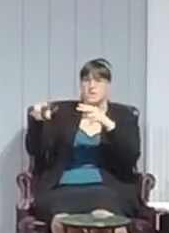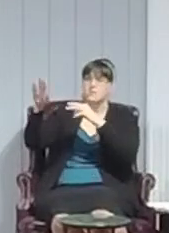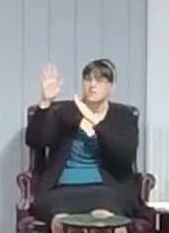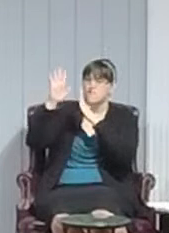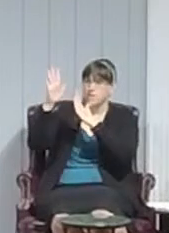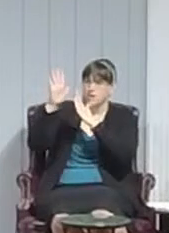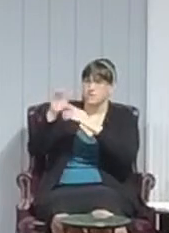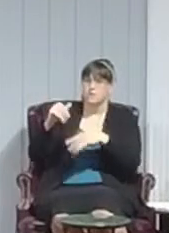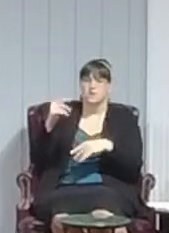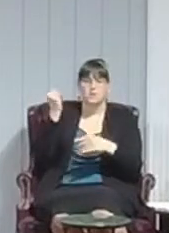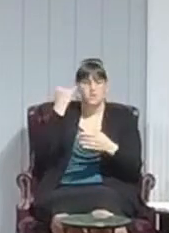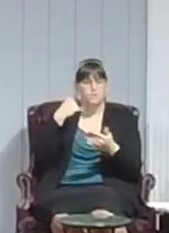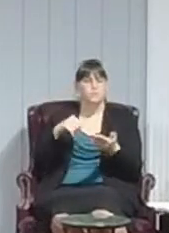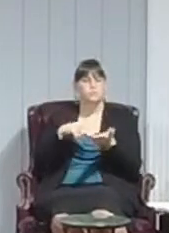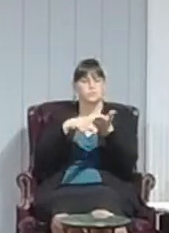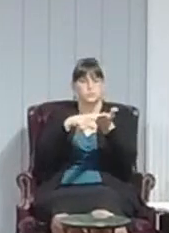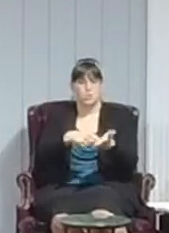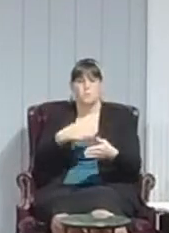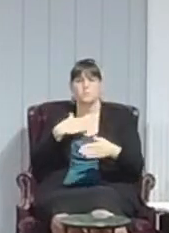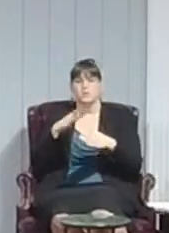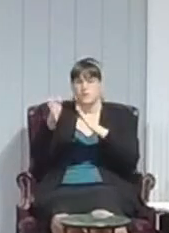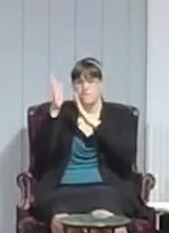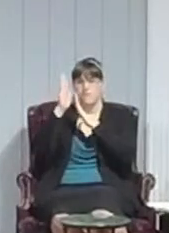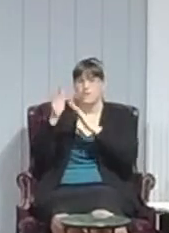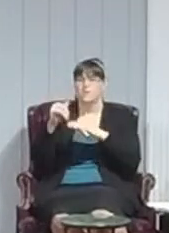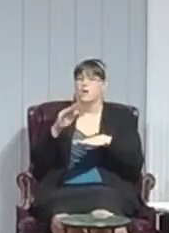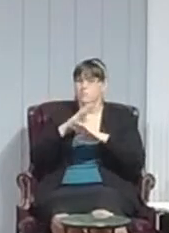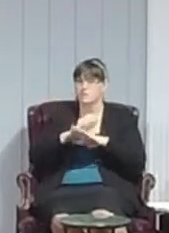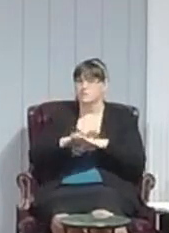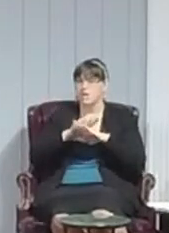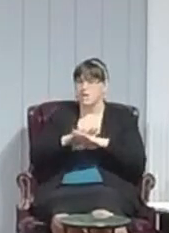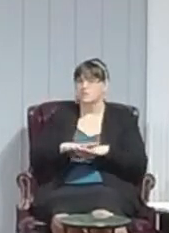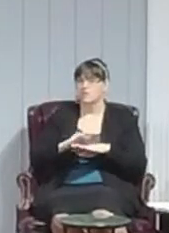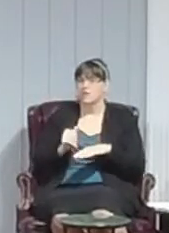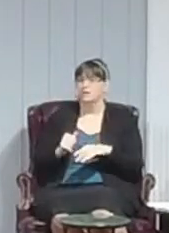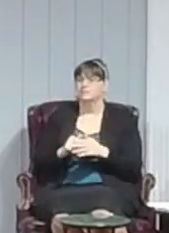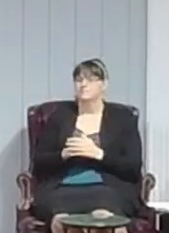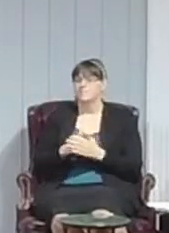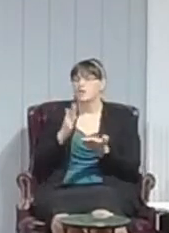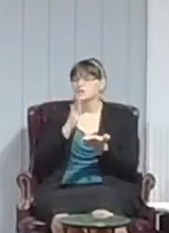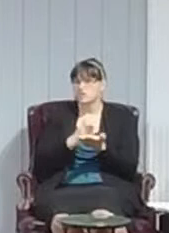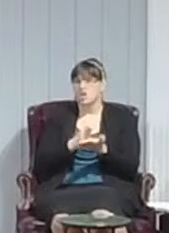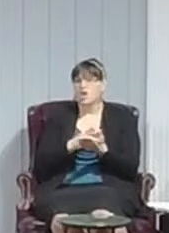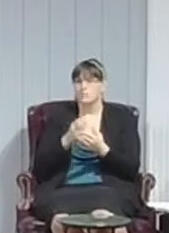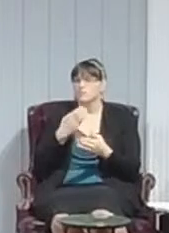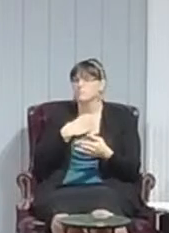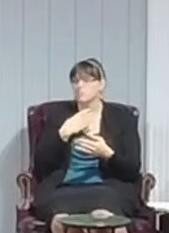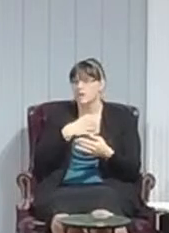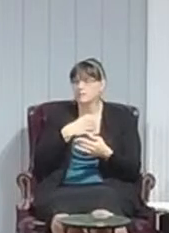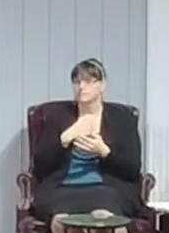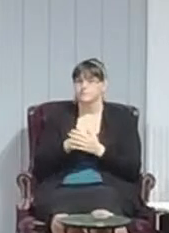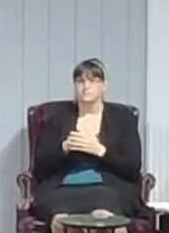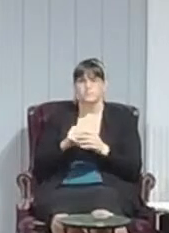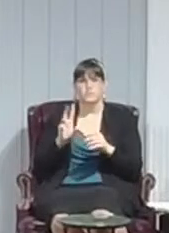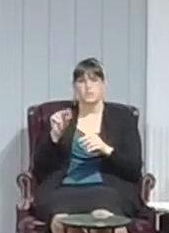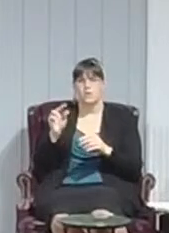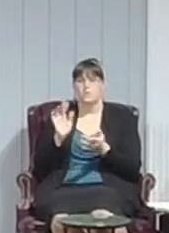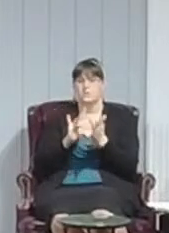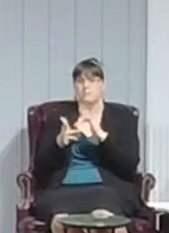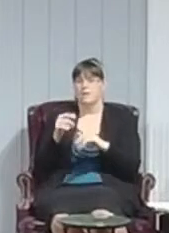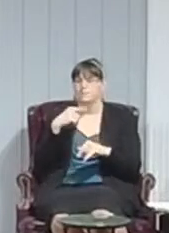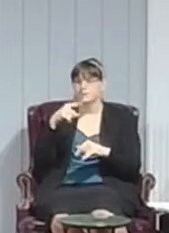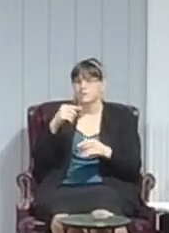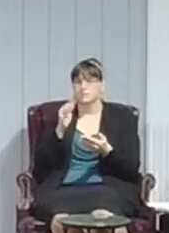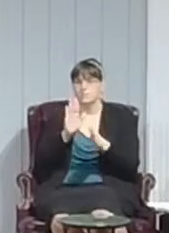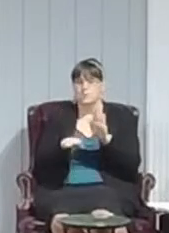show me the Father, I'll be satisfied. I'll stop bellyaching. I'll stop whining about them. Here's the thing. The Bible says we walk by faith, not by